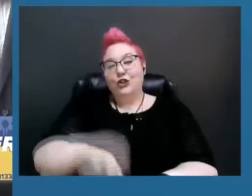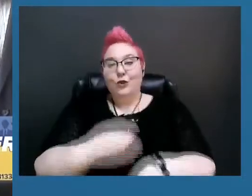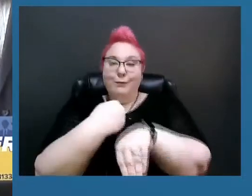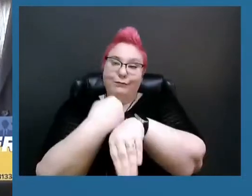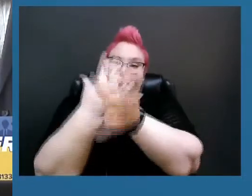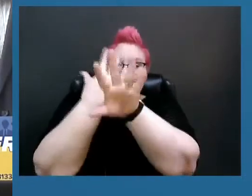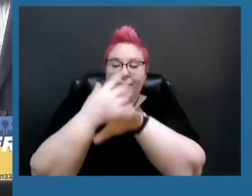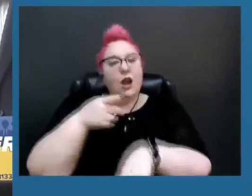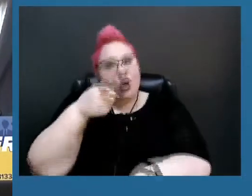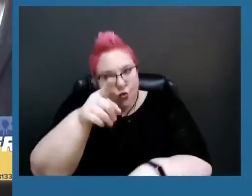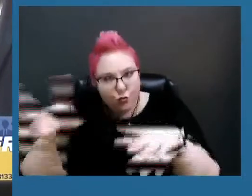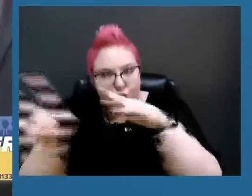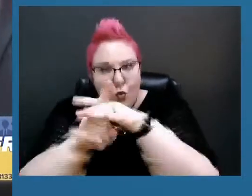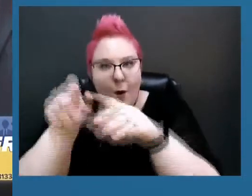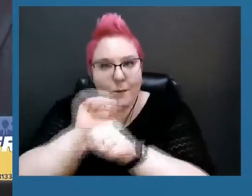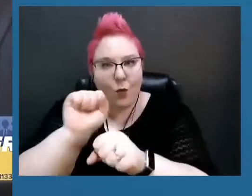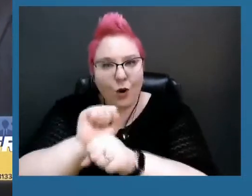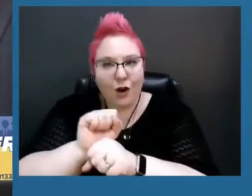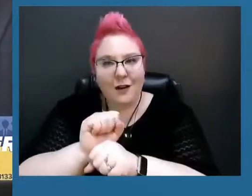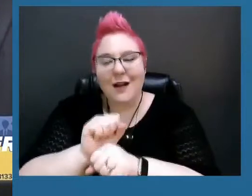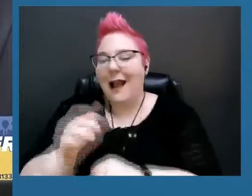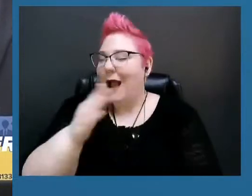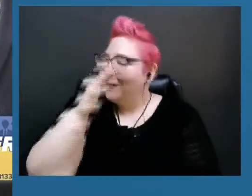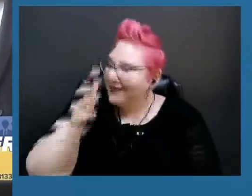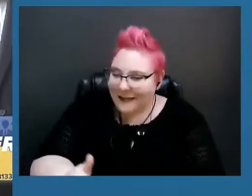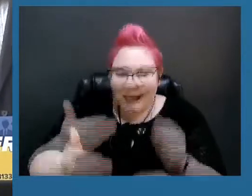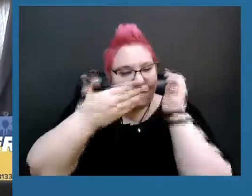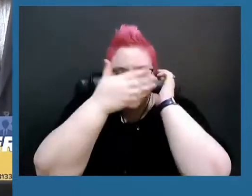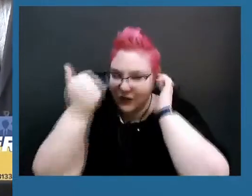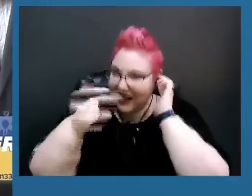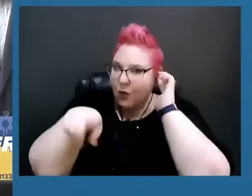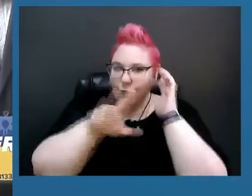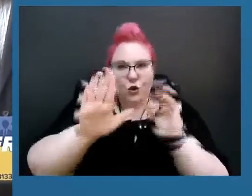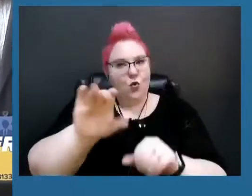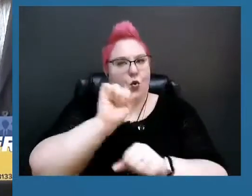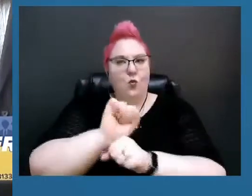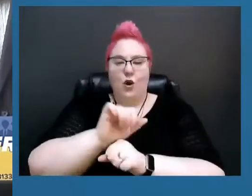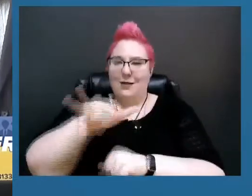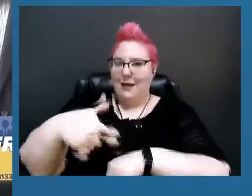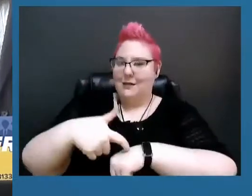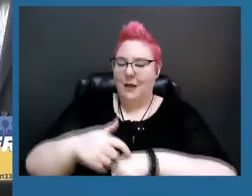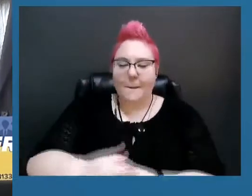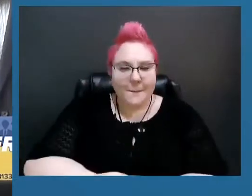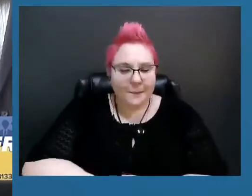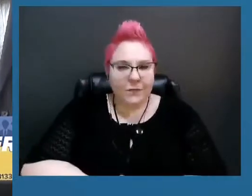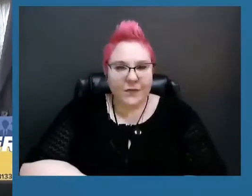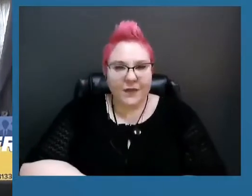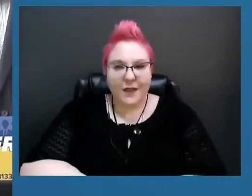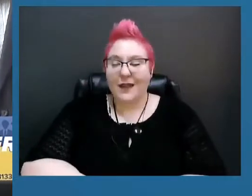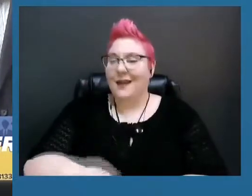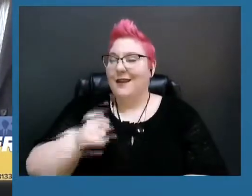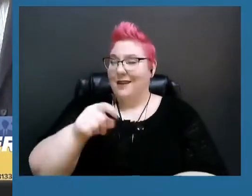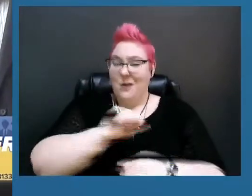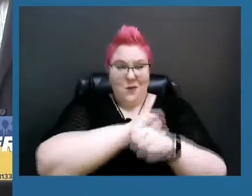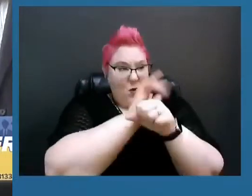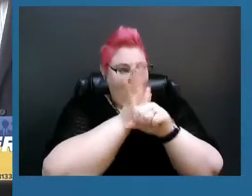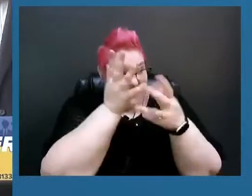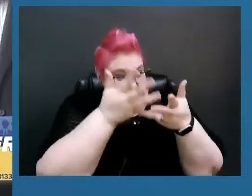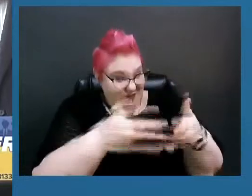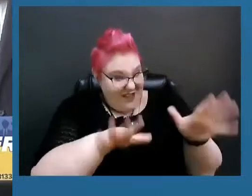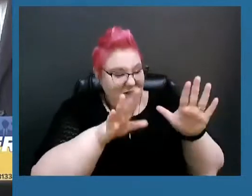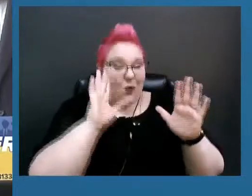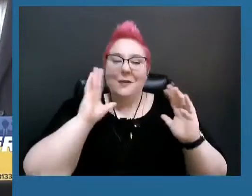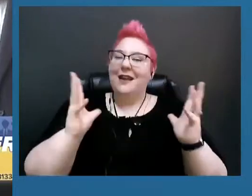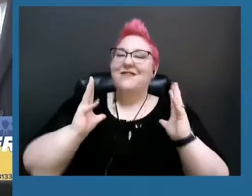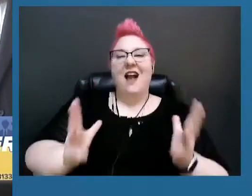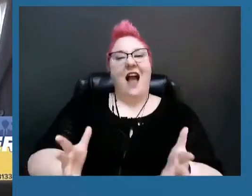to work. Right. I will never forget what you did during that time. Yes, and also, you come out of the pandemic. It's going to be fine again, right?